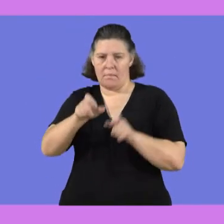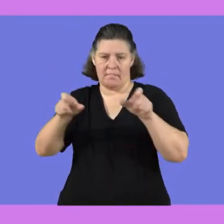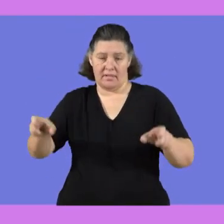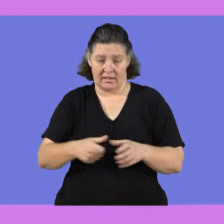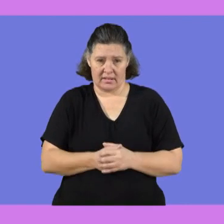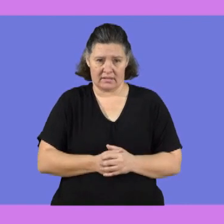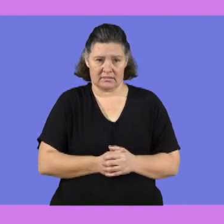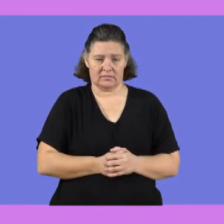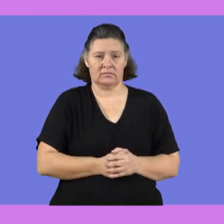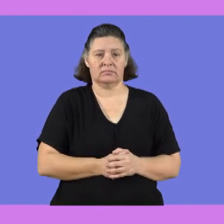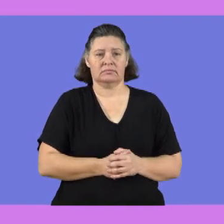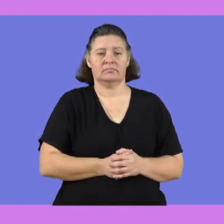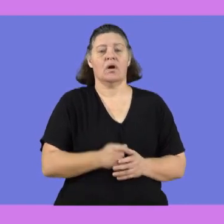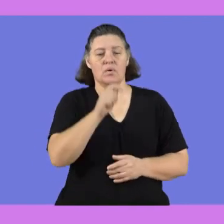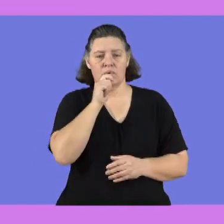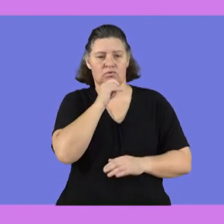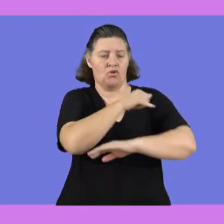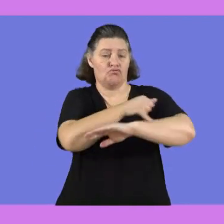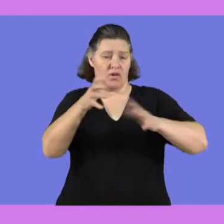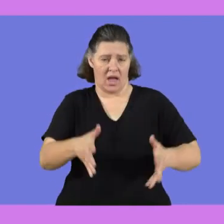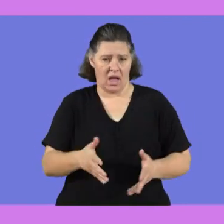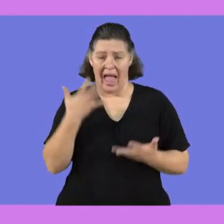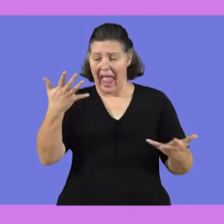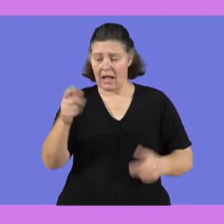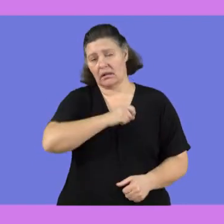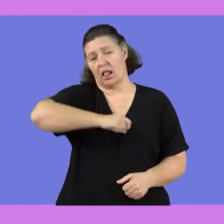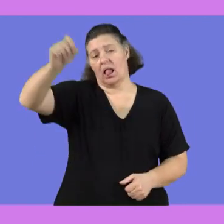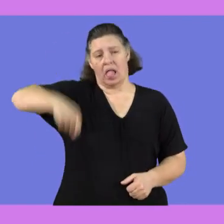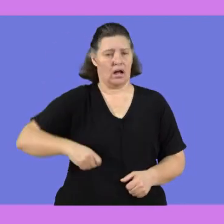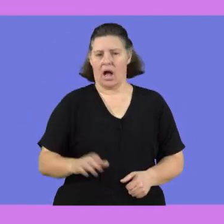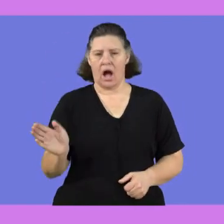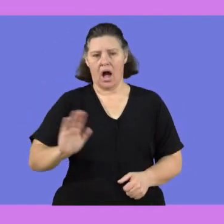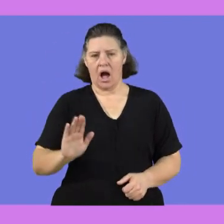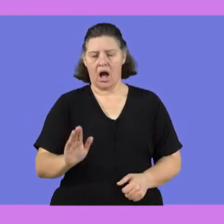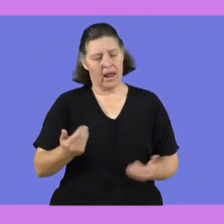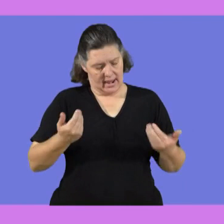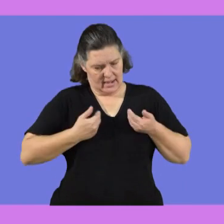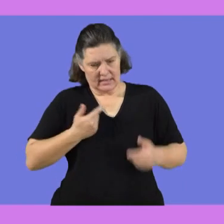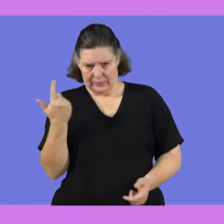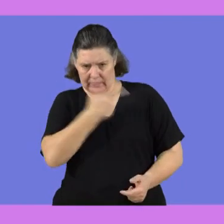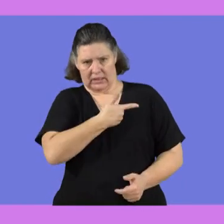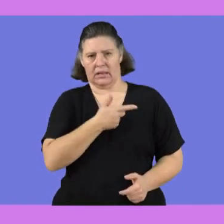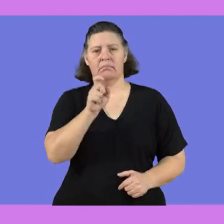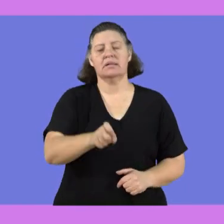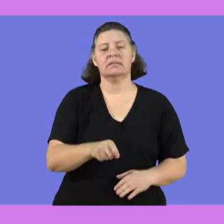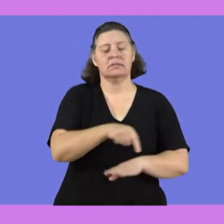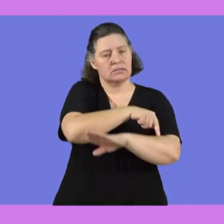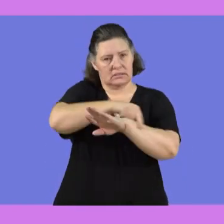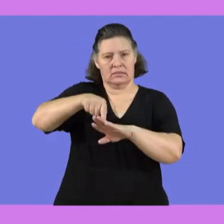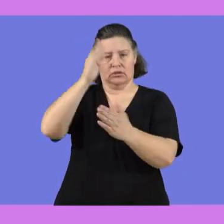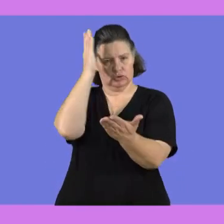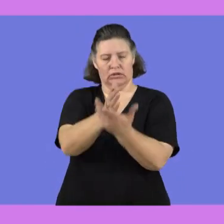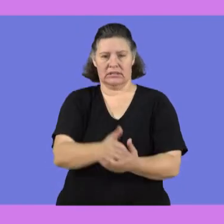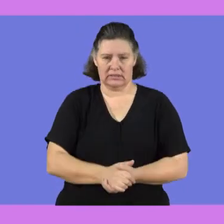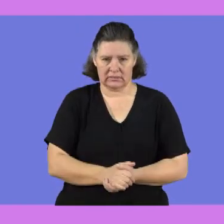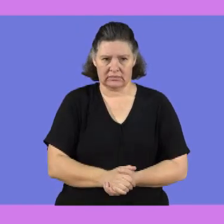So 320 and 4. So this is your point. Remember, you will be using your ruler. You don't have a reason for